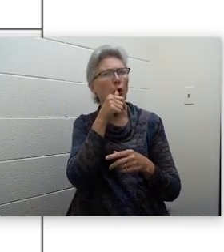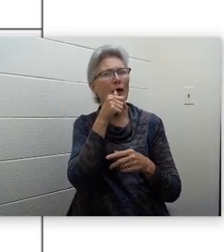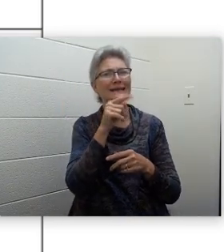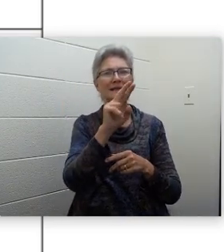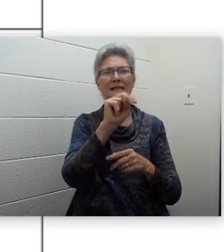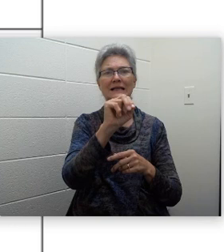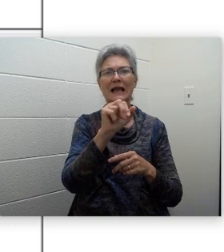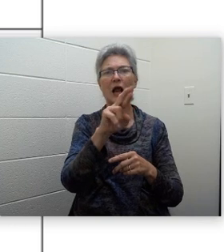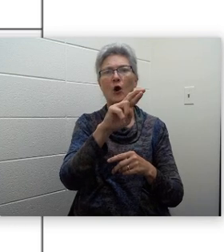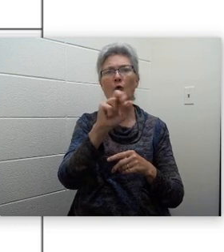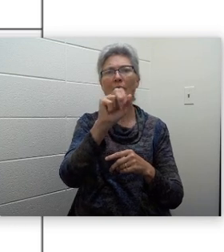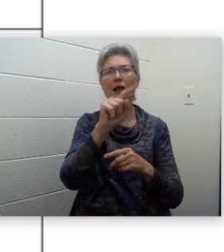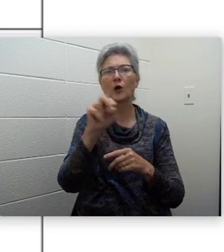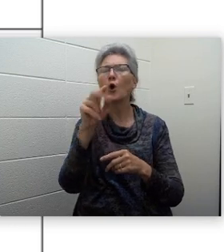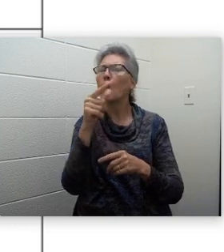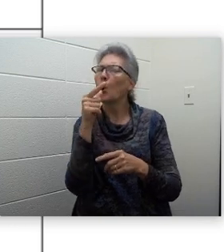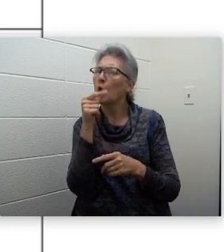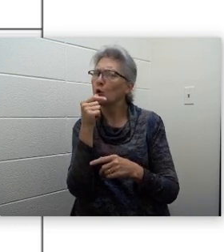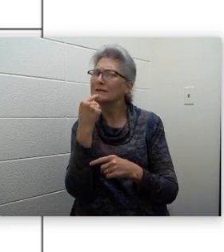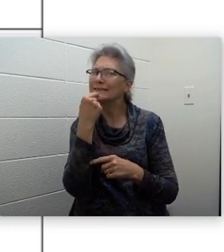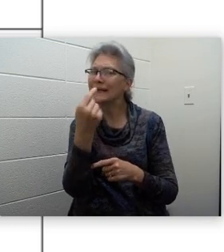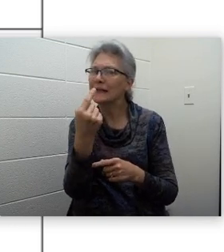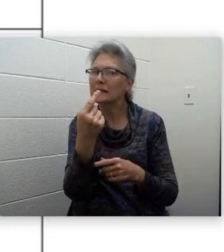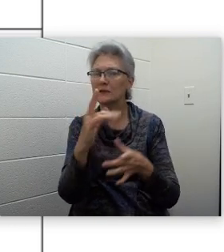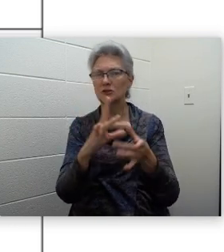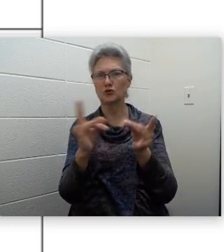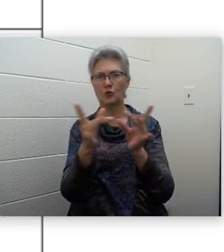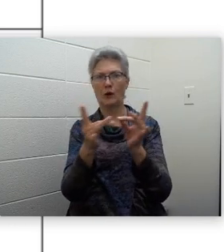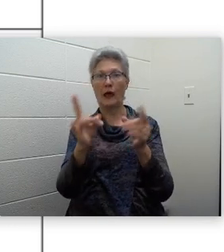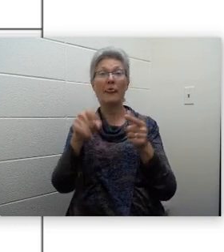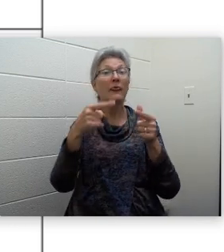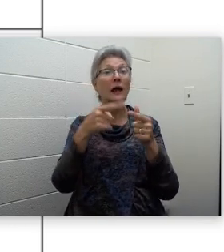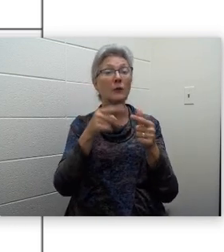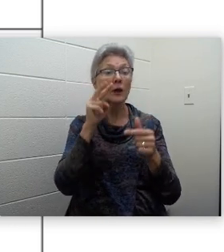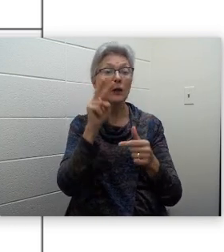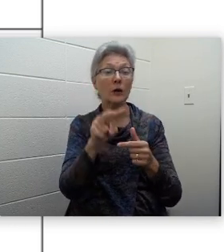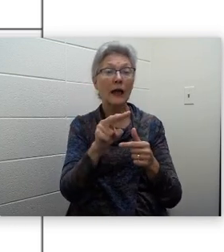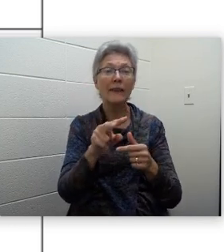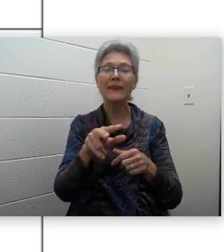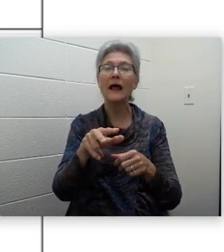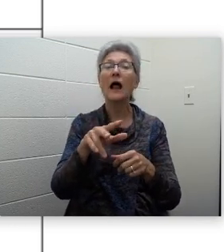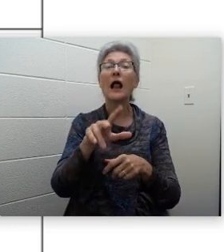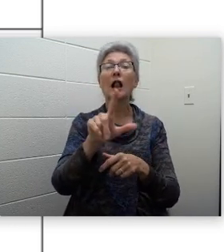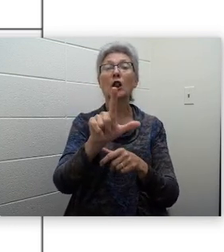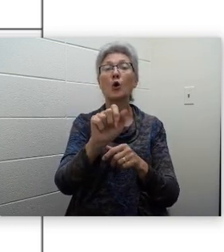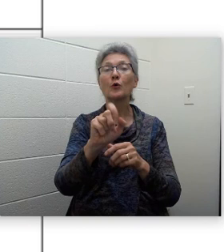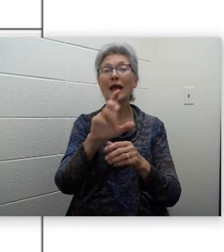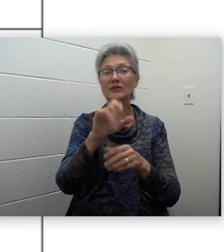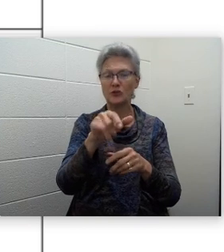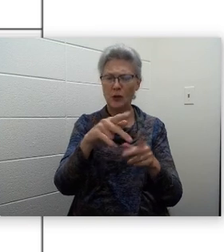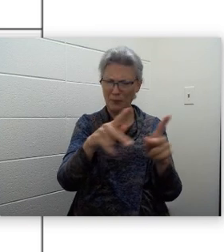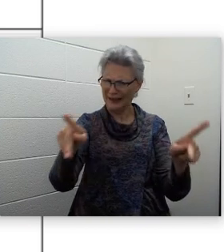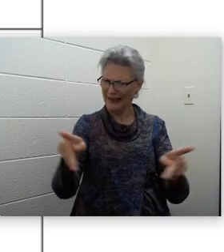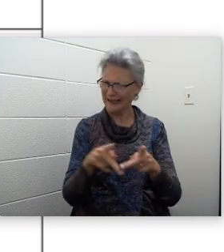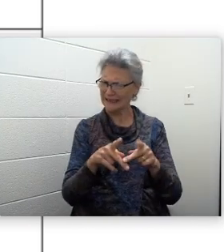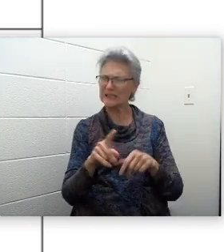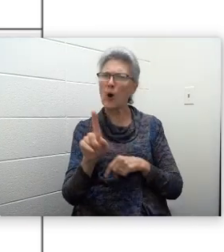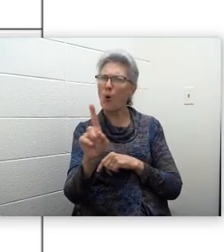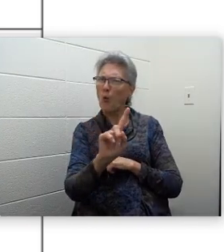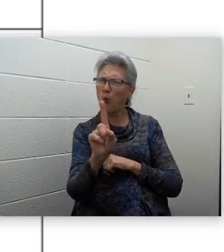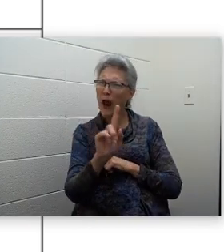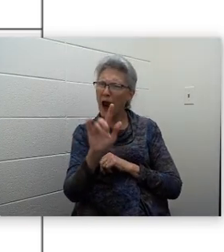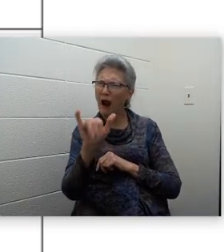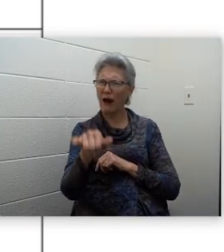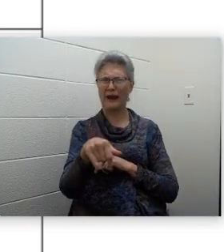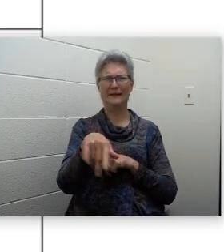narrator or who is telling the story. Then we'll look at the location of the narrator. So where are they in the